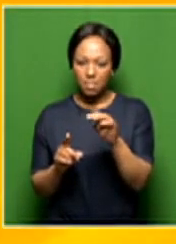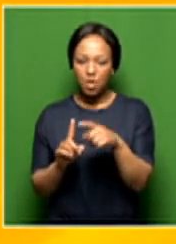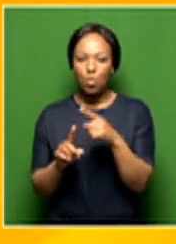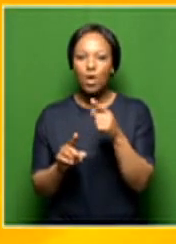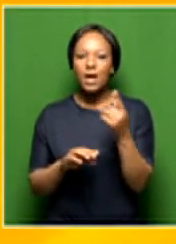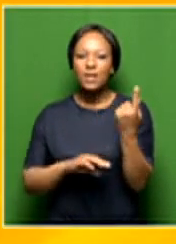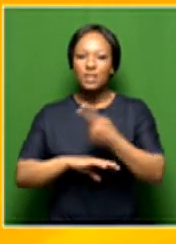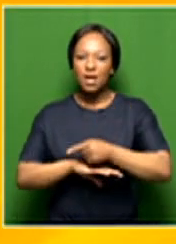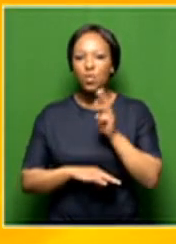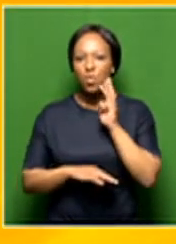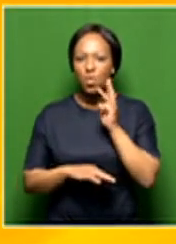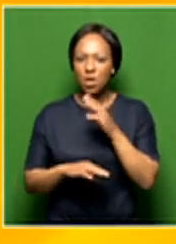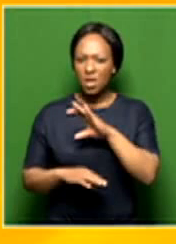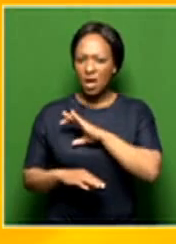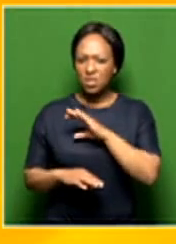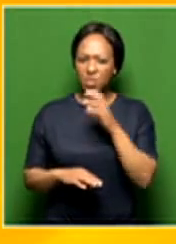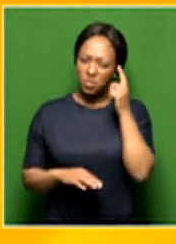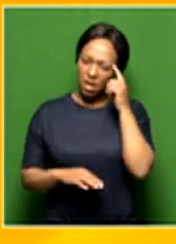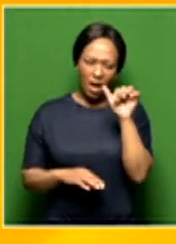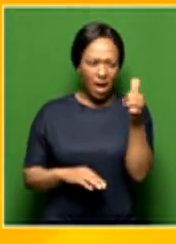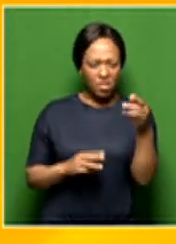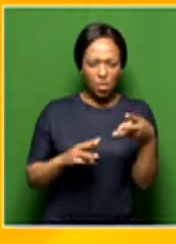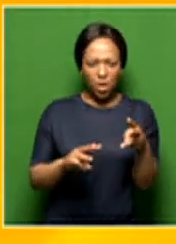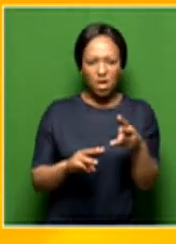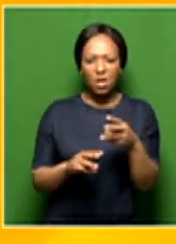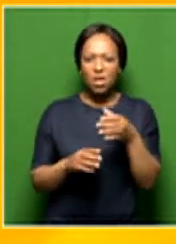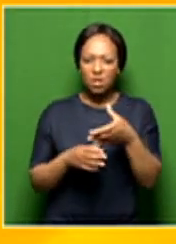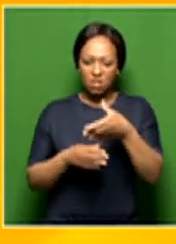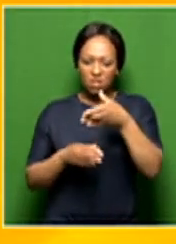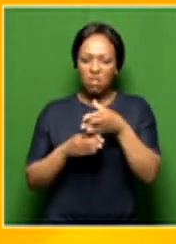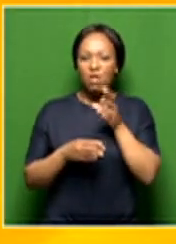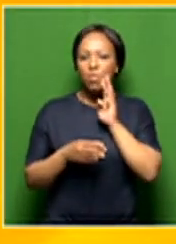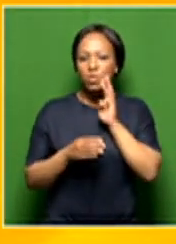seeks to challenge consumers to think of alternative ways of packaging in order to benefit the environment.